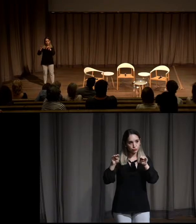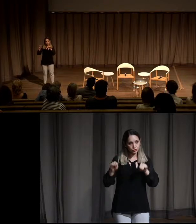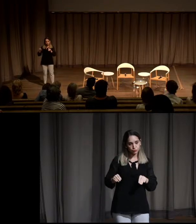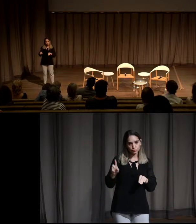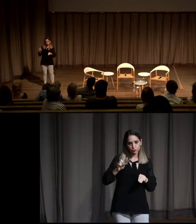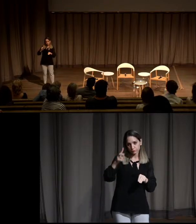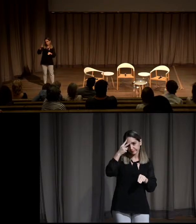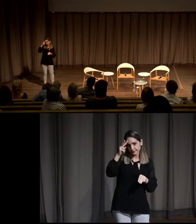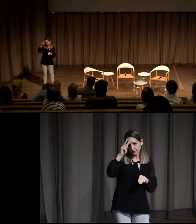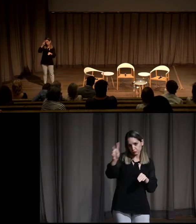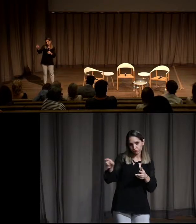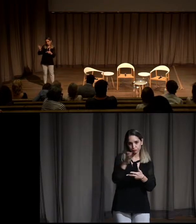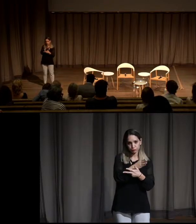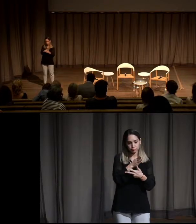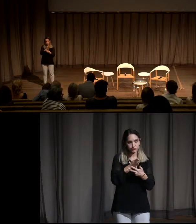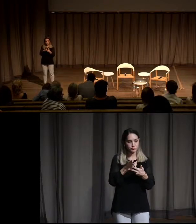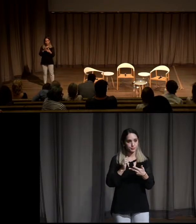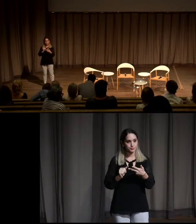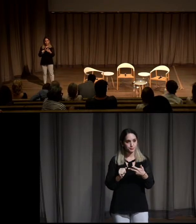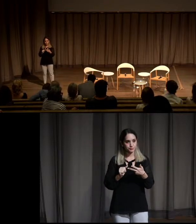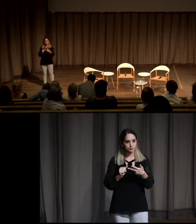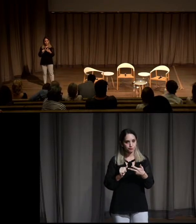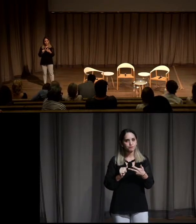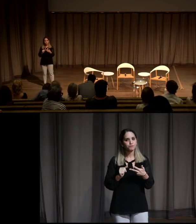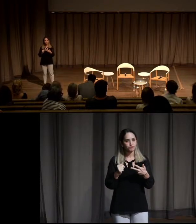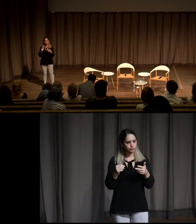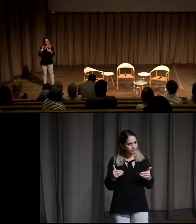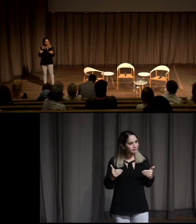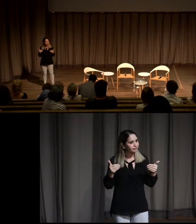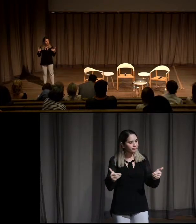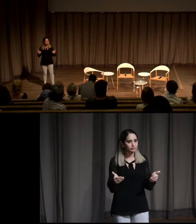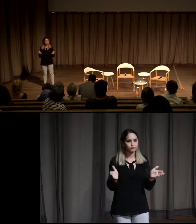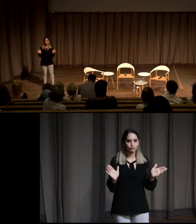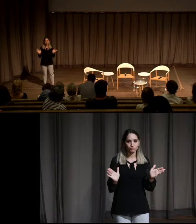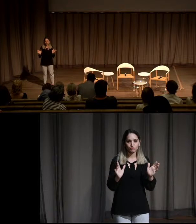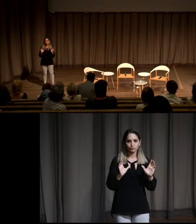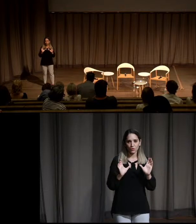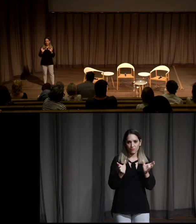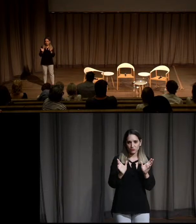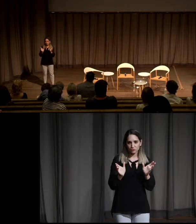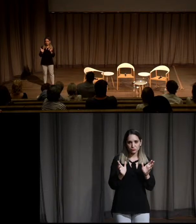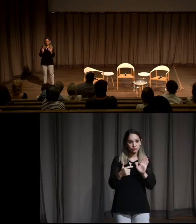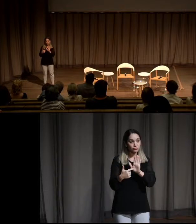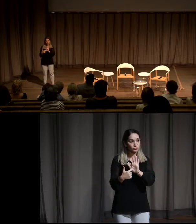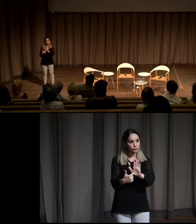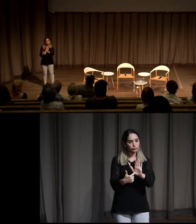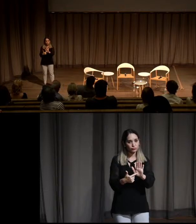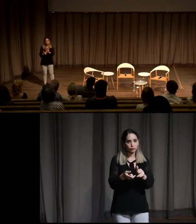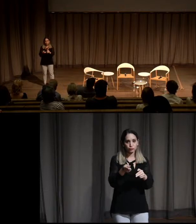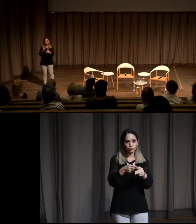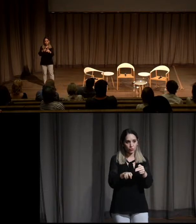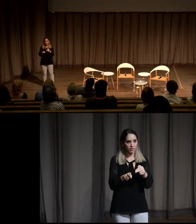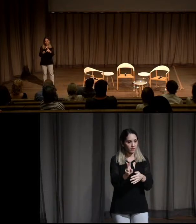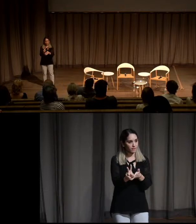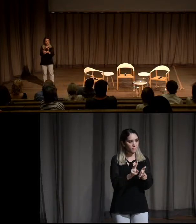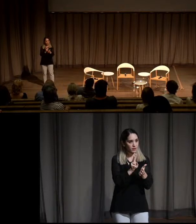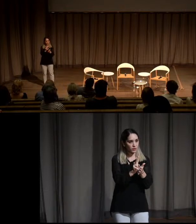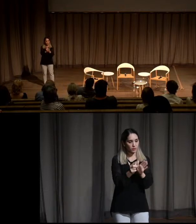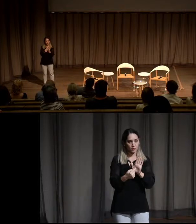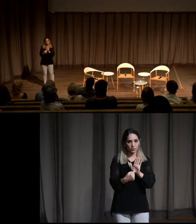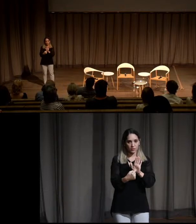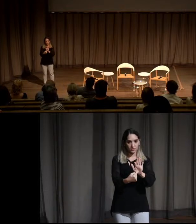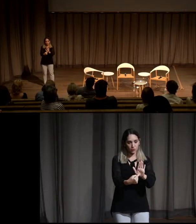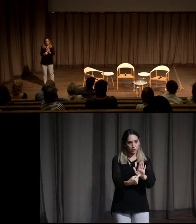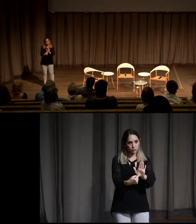Mexico. So to kickstart the conversation, we'll start by playing a short video that provides a very short